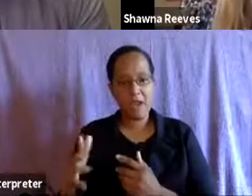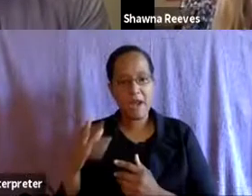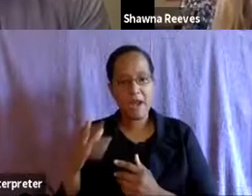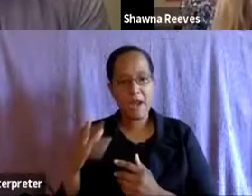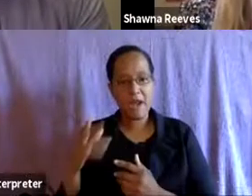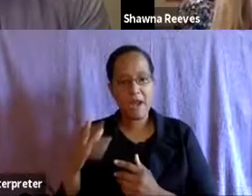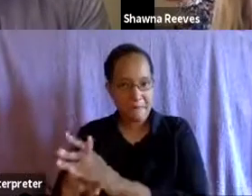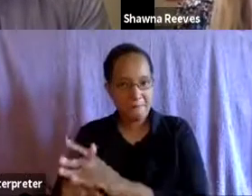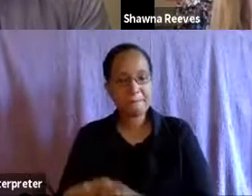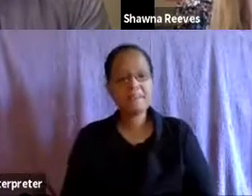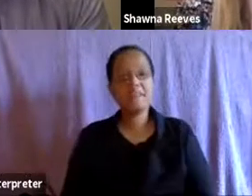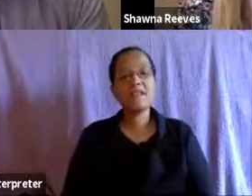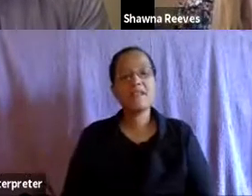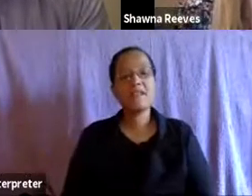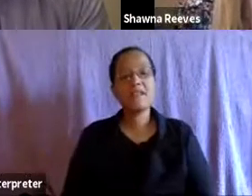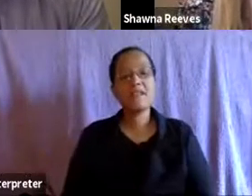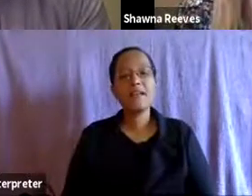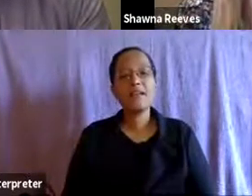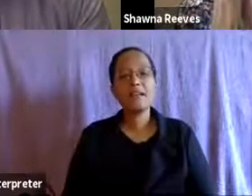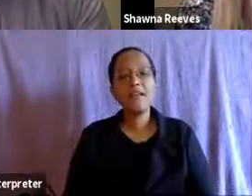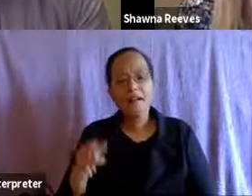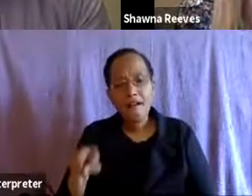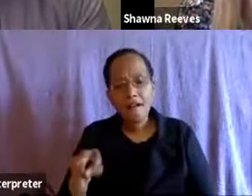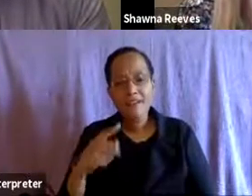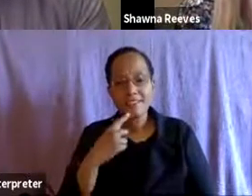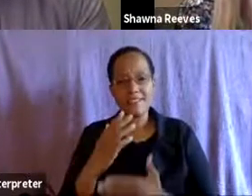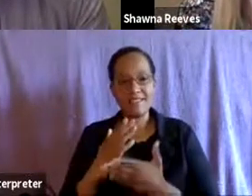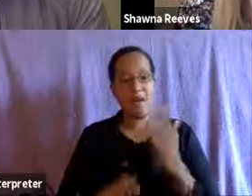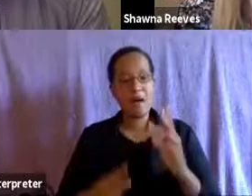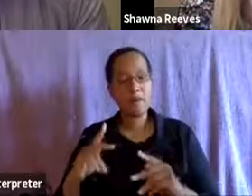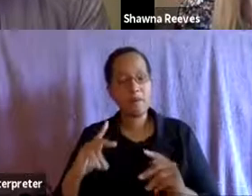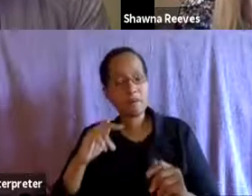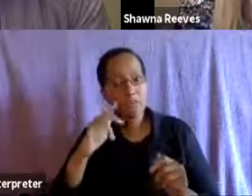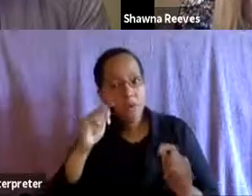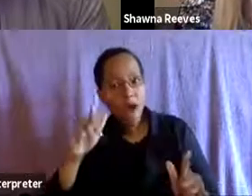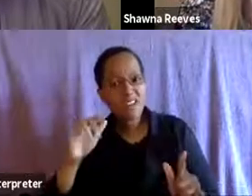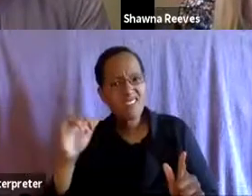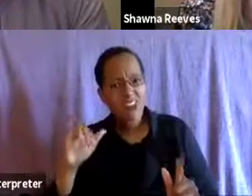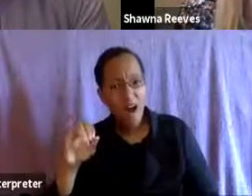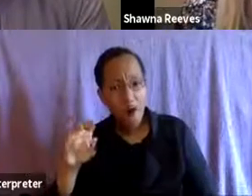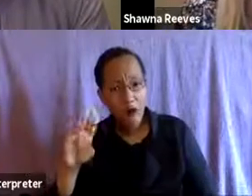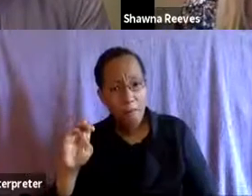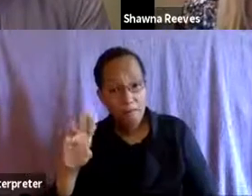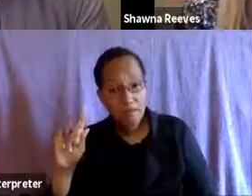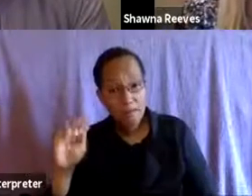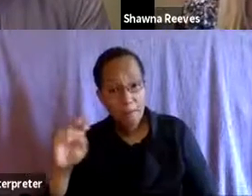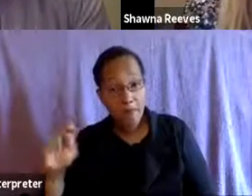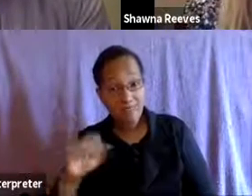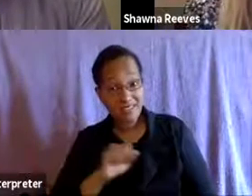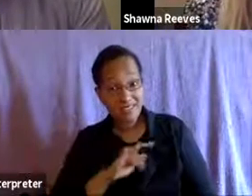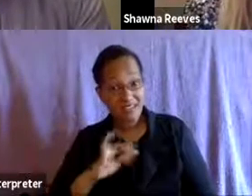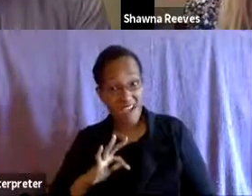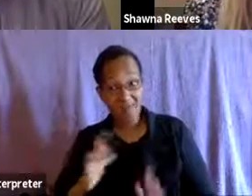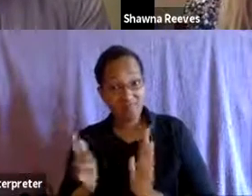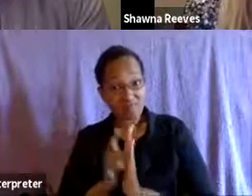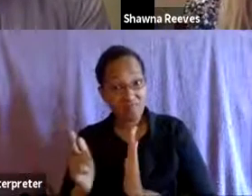box that is on the bottom of your Zoom panel. But I do have a few questions already coming